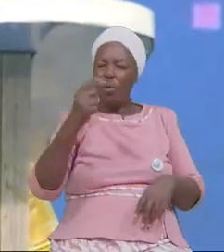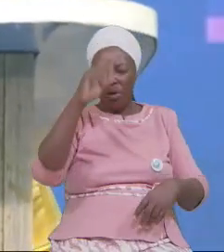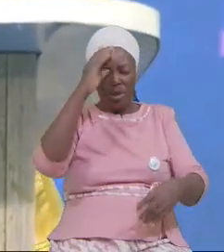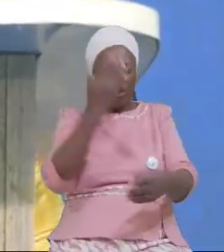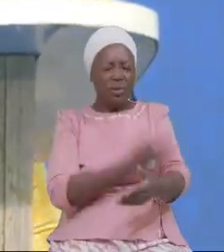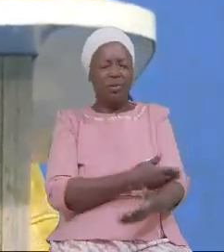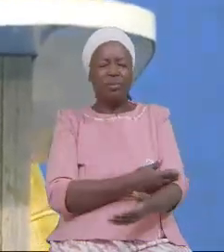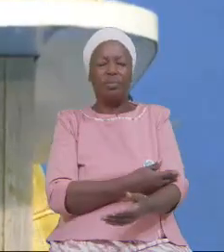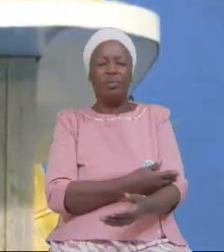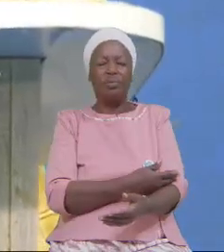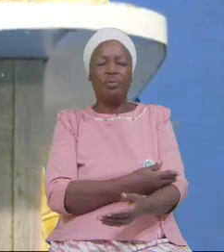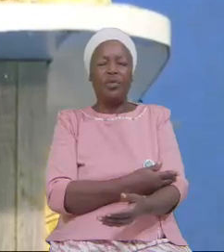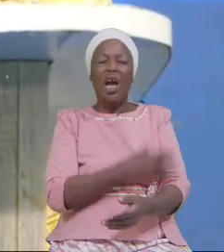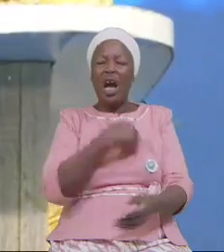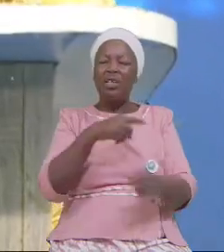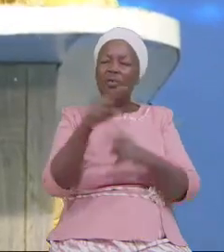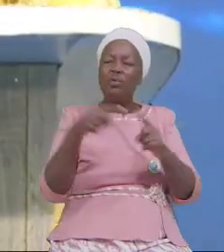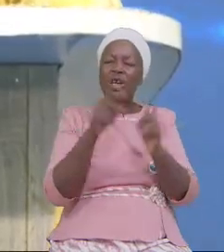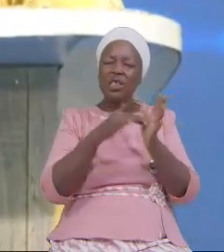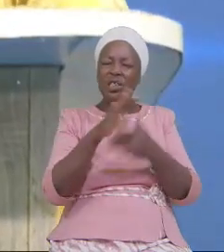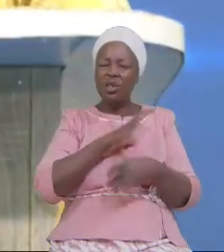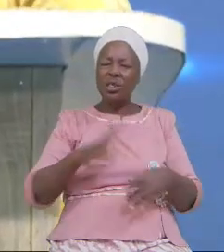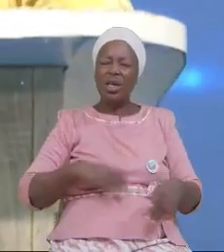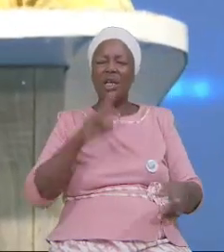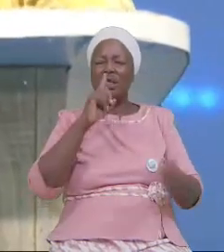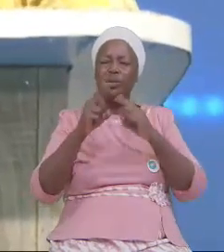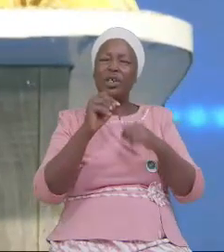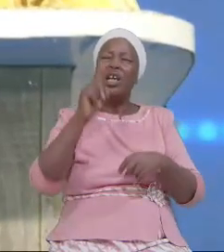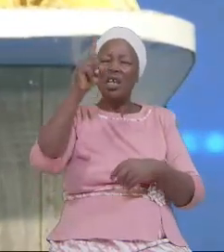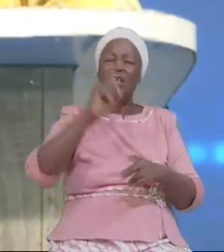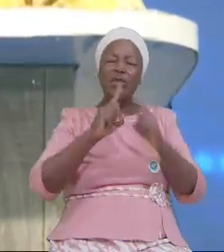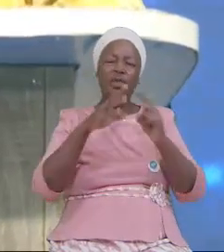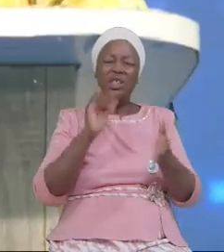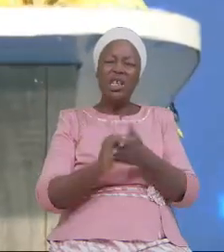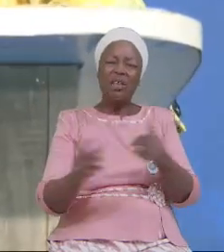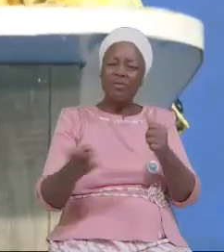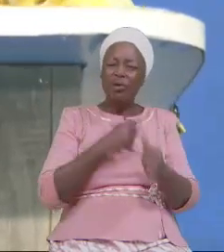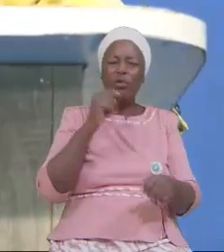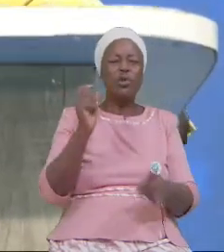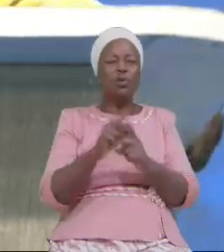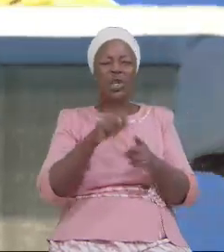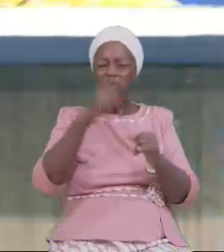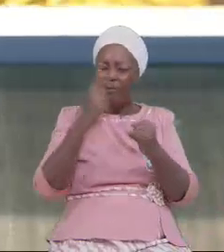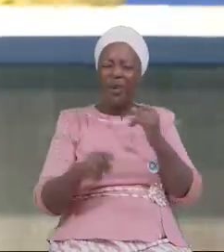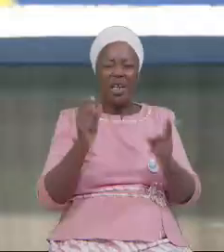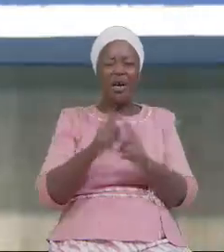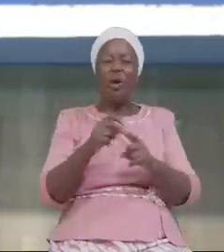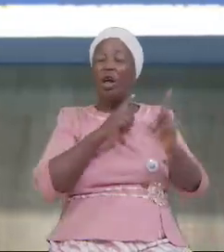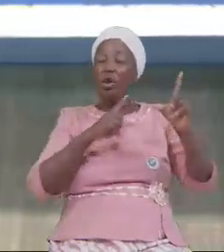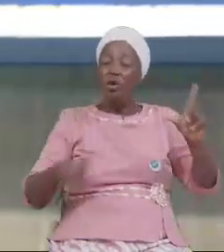Son. And when he speaks the foremost word, the final word. Lord, I